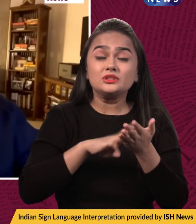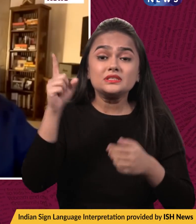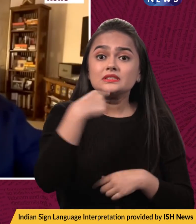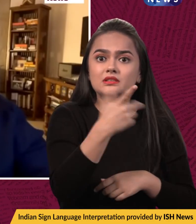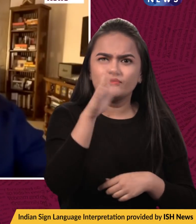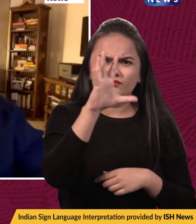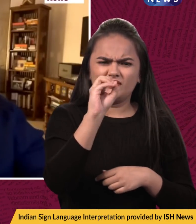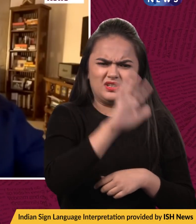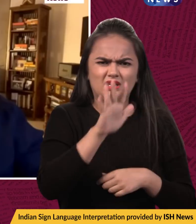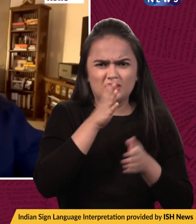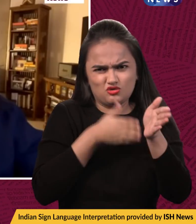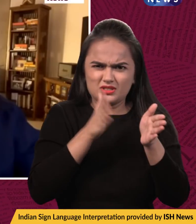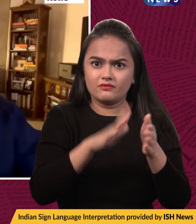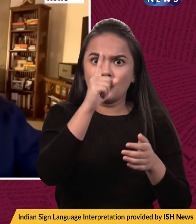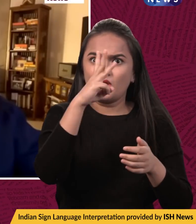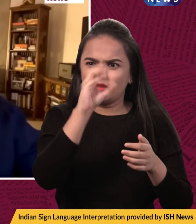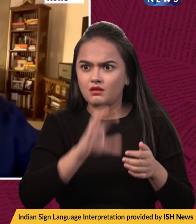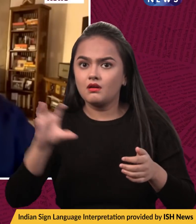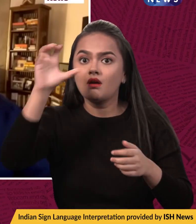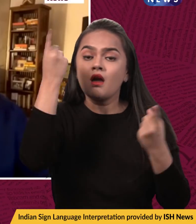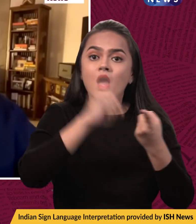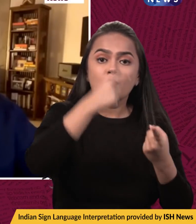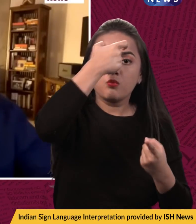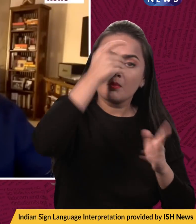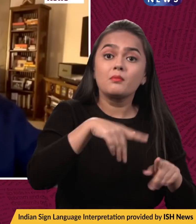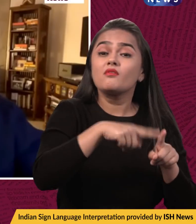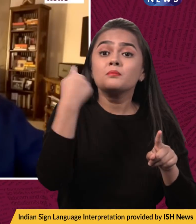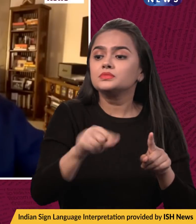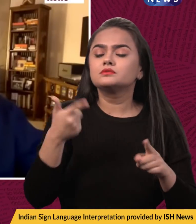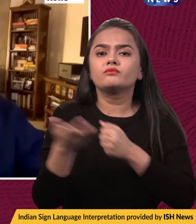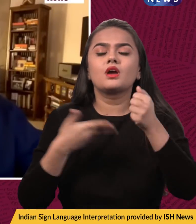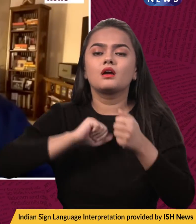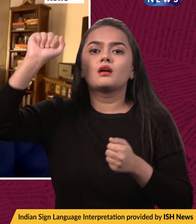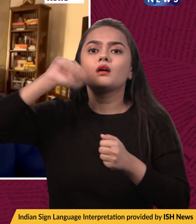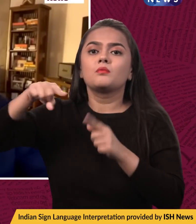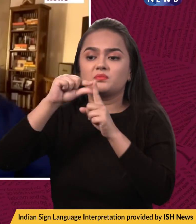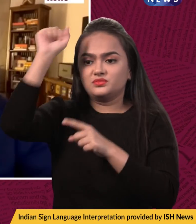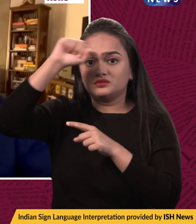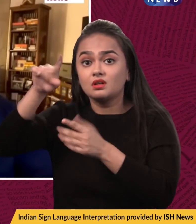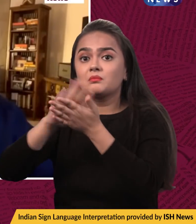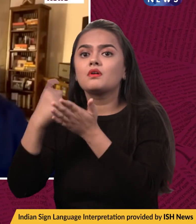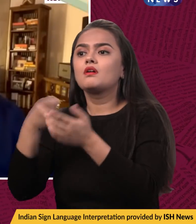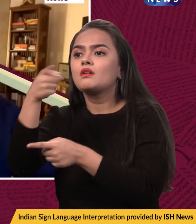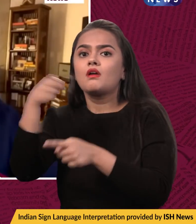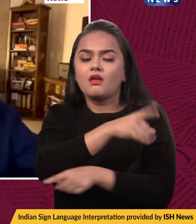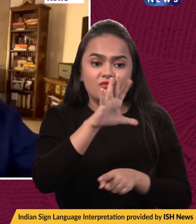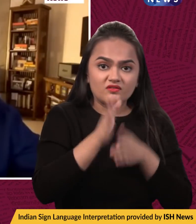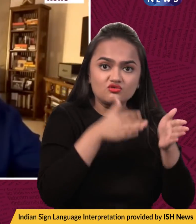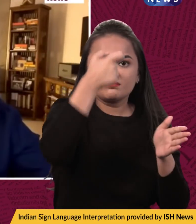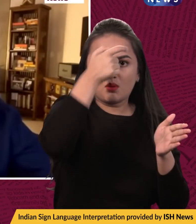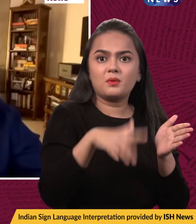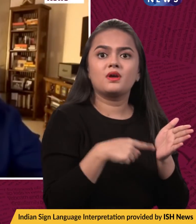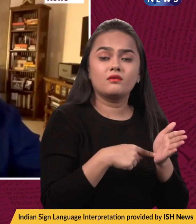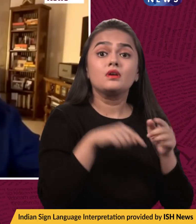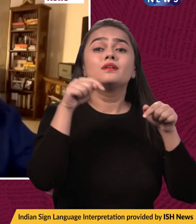around 50 trains in 130 locations were affected because of the farmer agitation in Punjab and Haryana. Well,